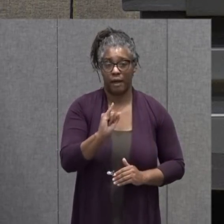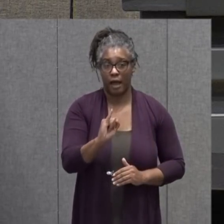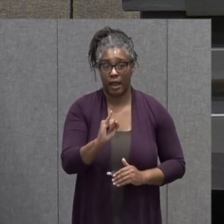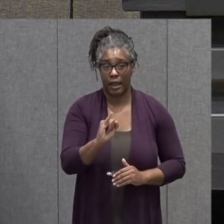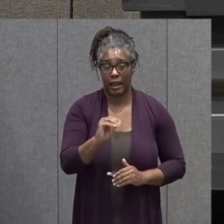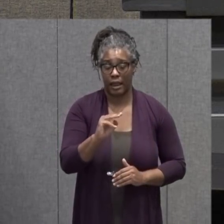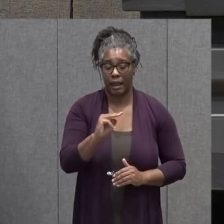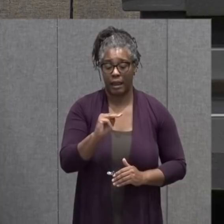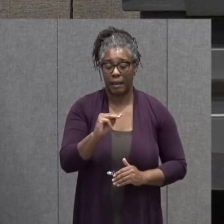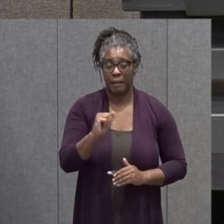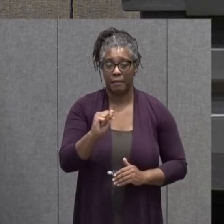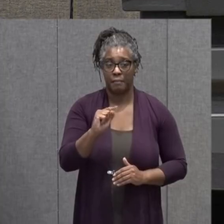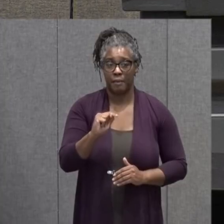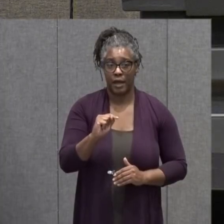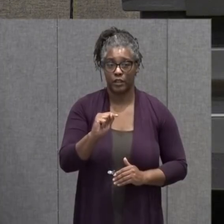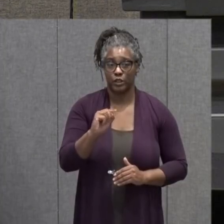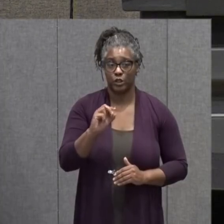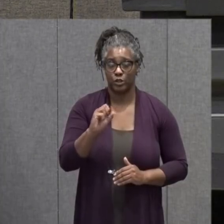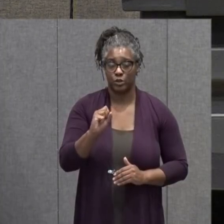Matsuka, okay?